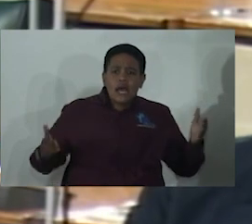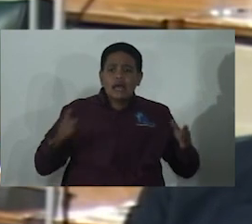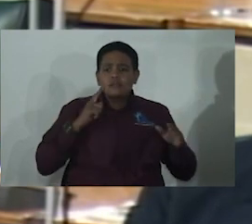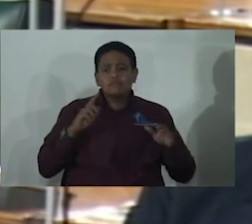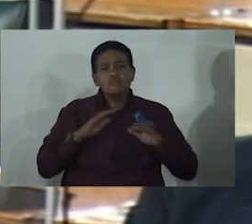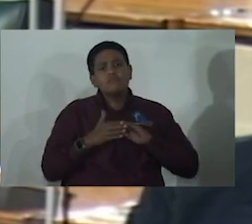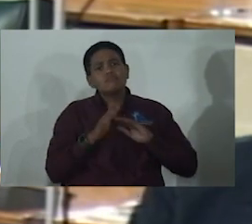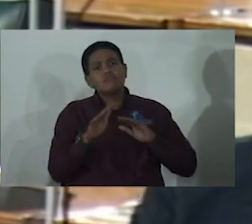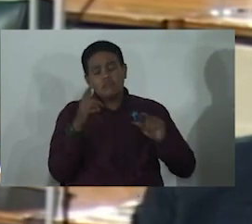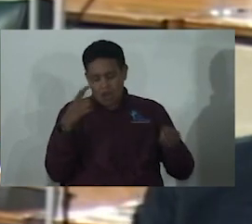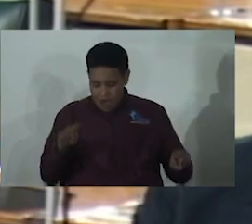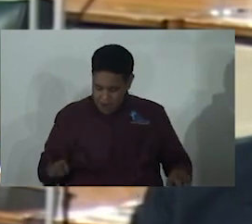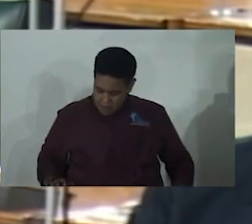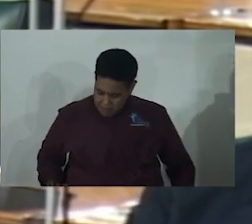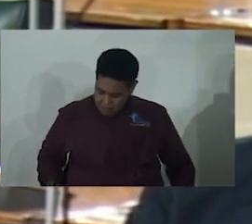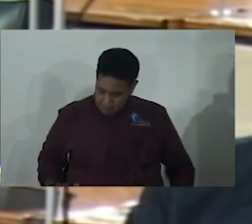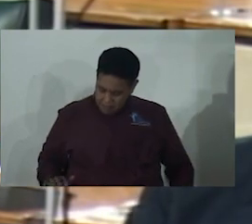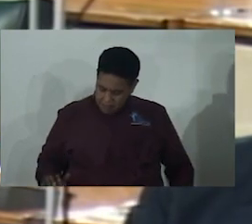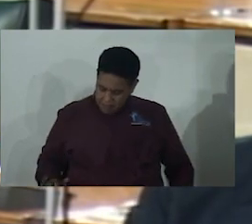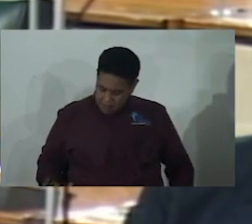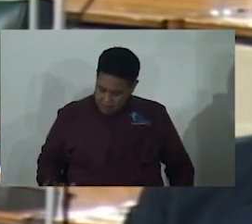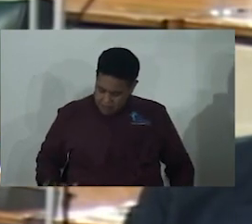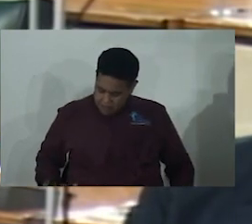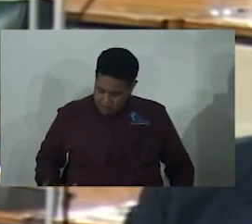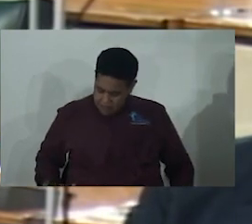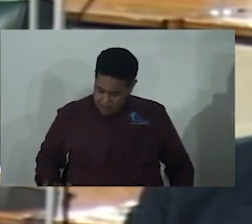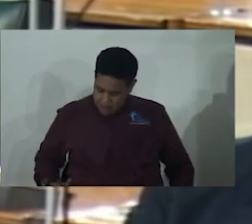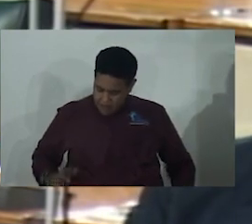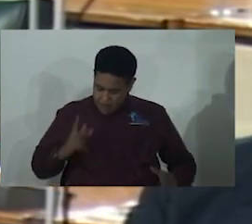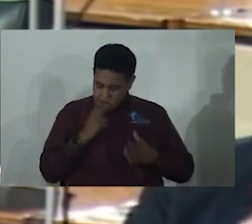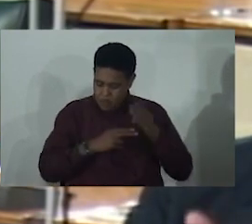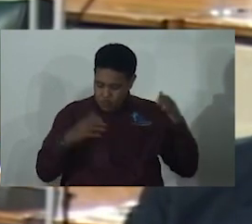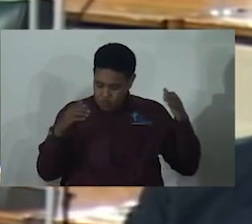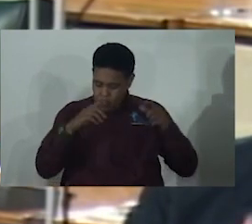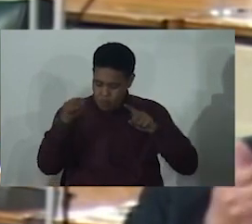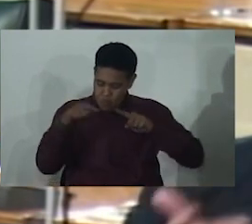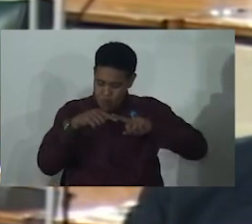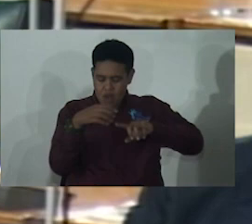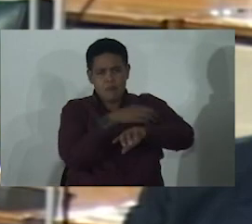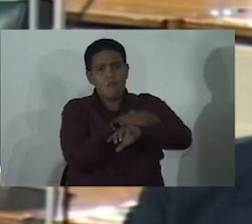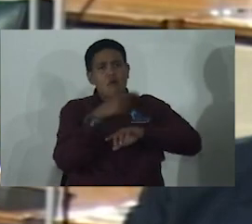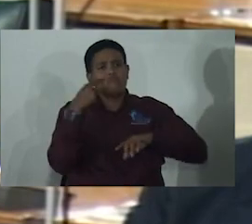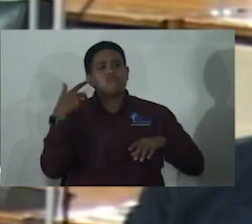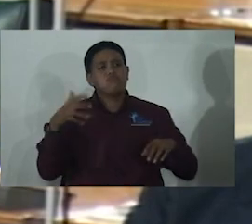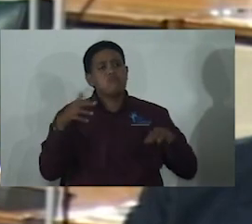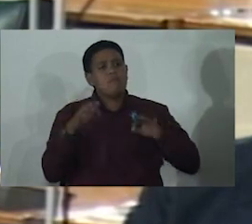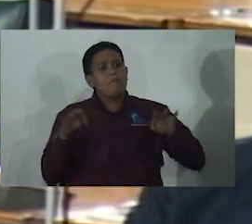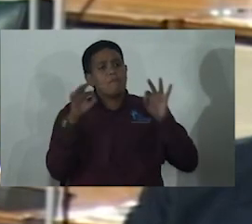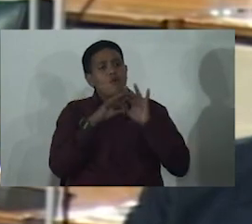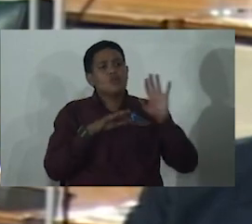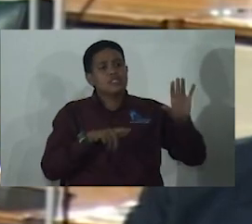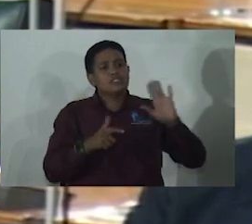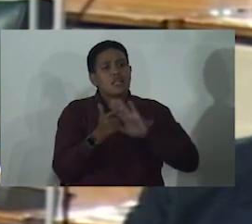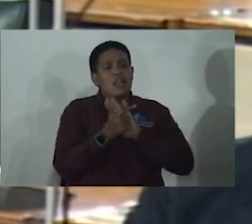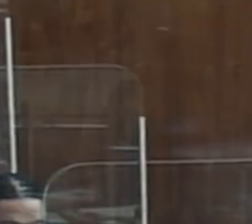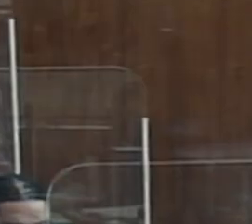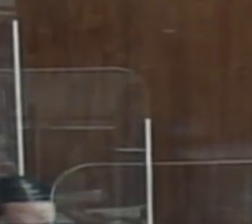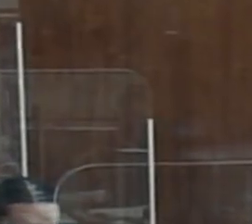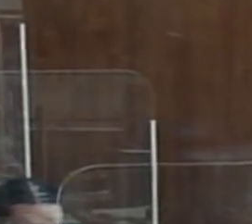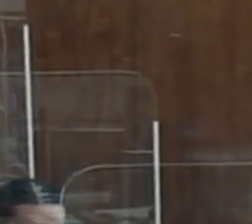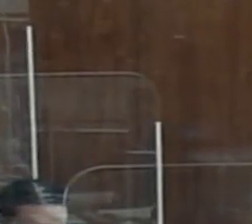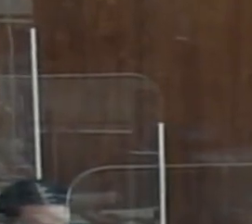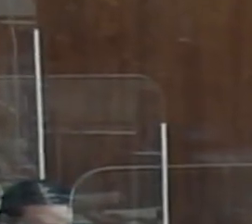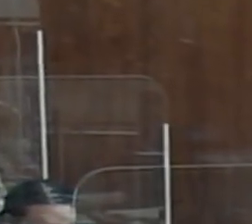the aisle. And both parties, when in power, have seen the importance of this legislation.